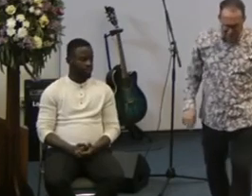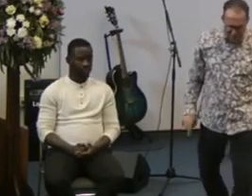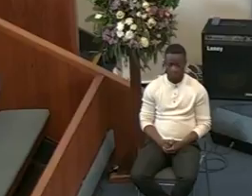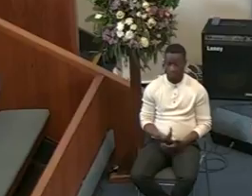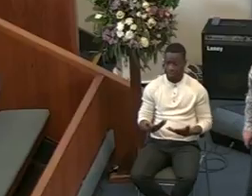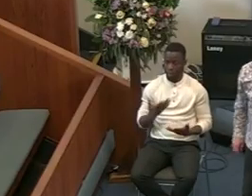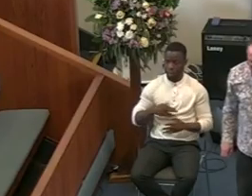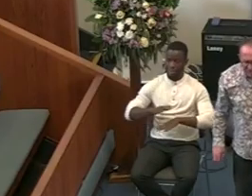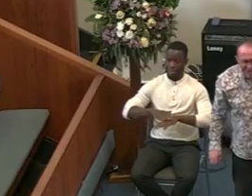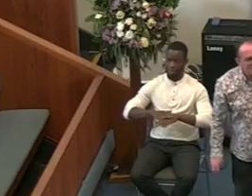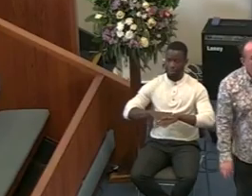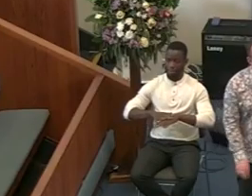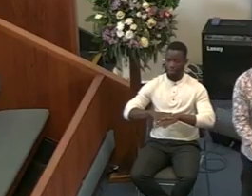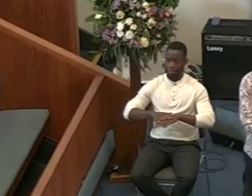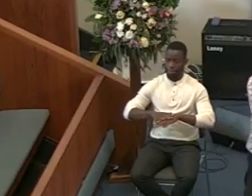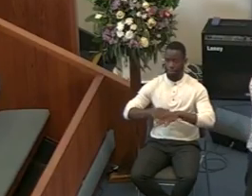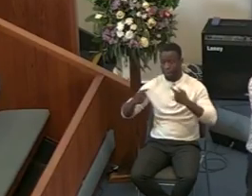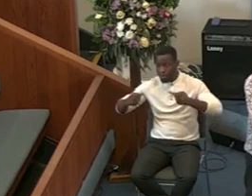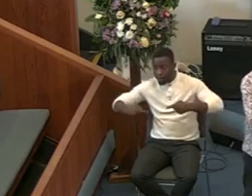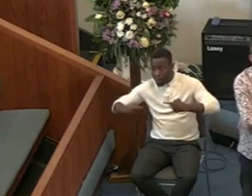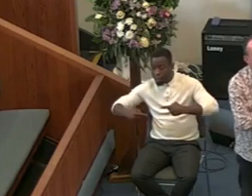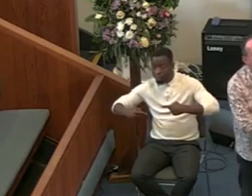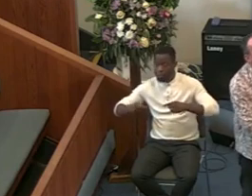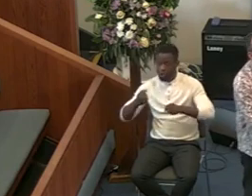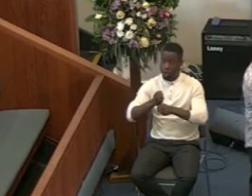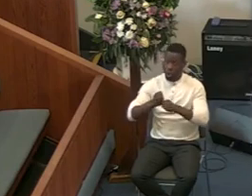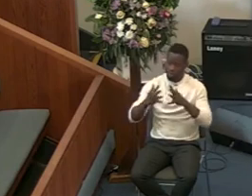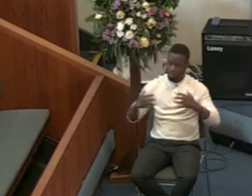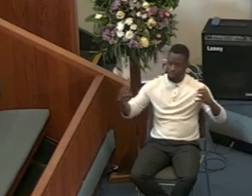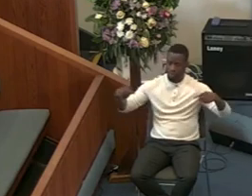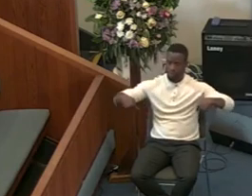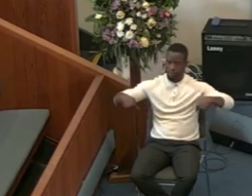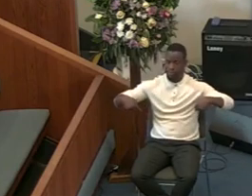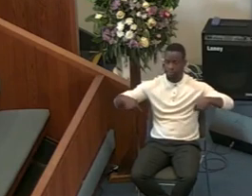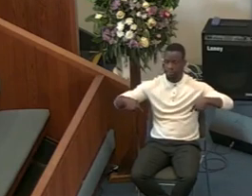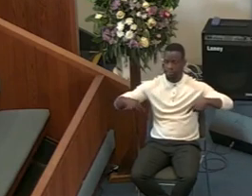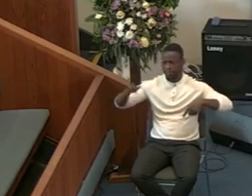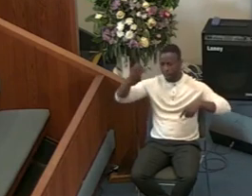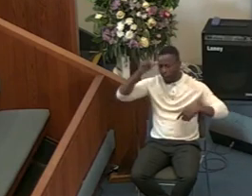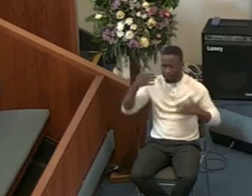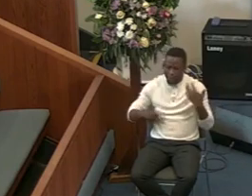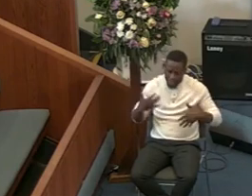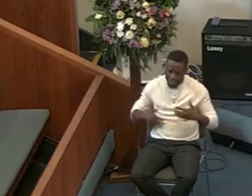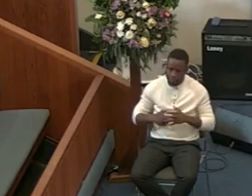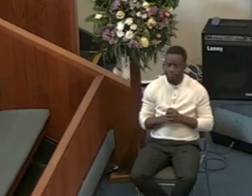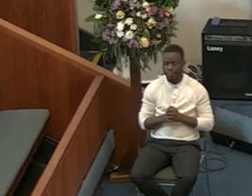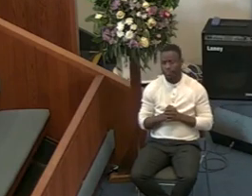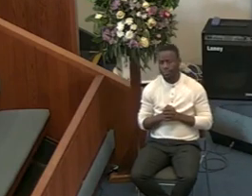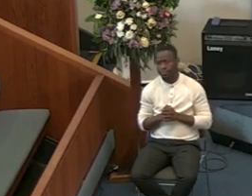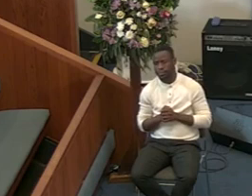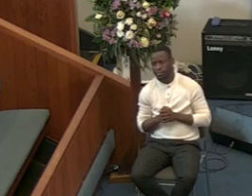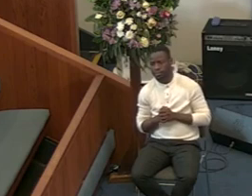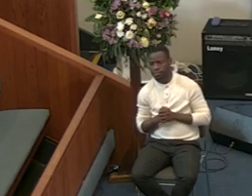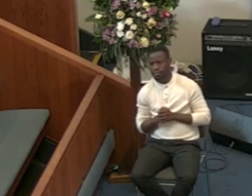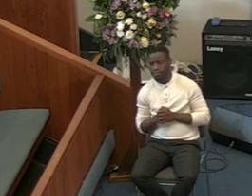couple of minutes to allow those in the congregation who have known the pain